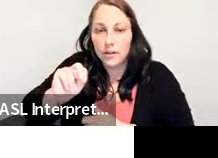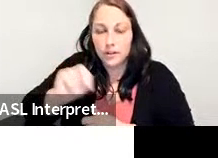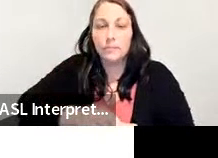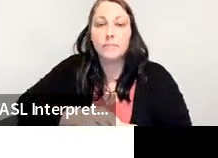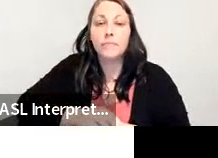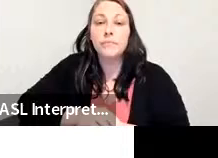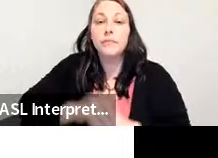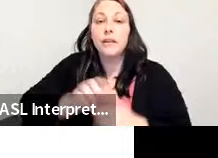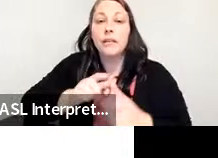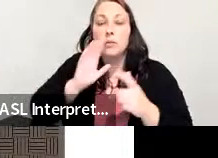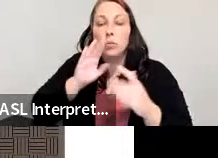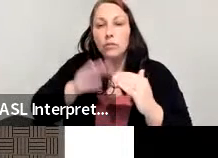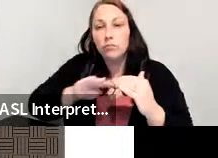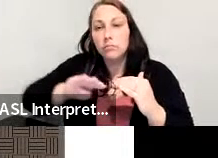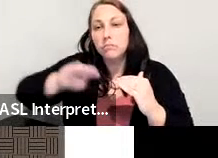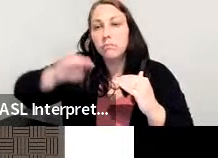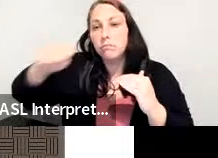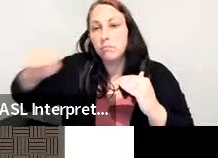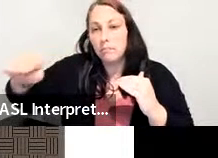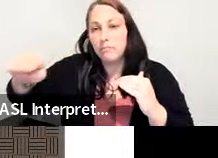Hamilton Park.